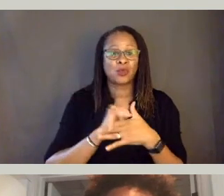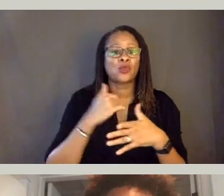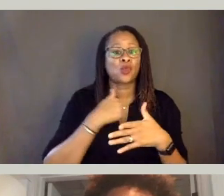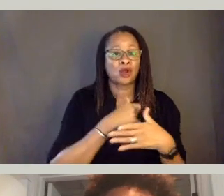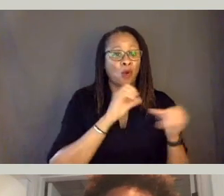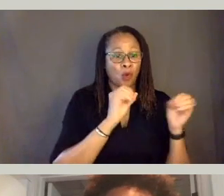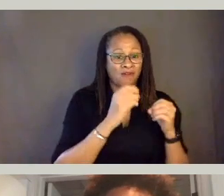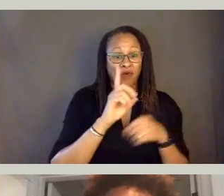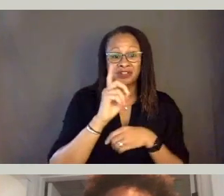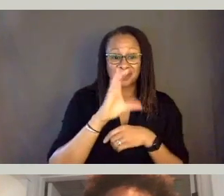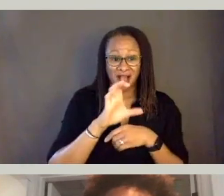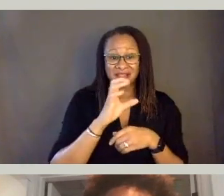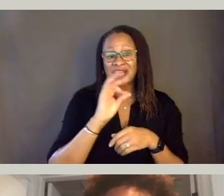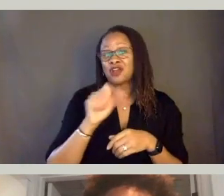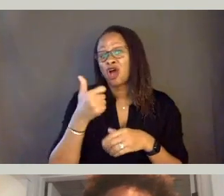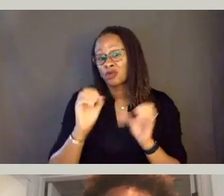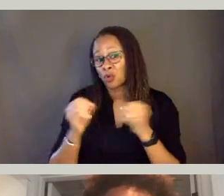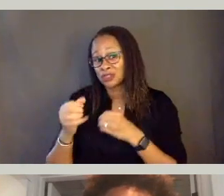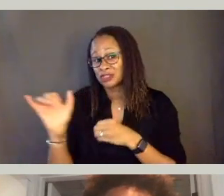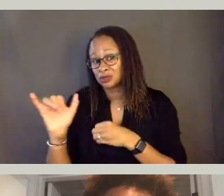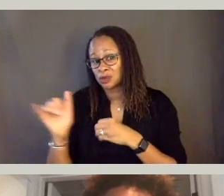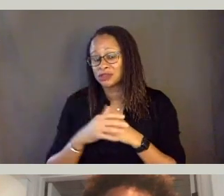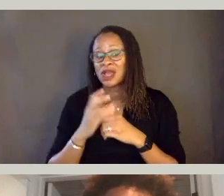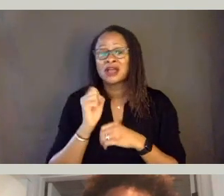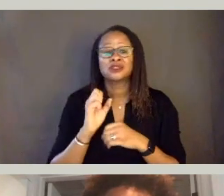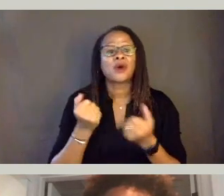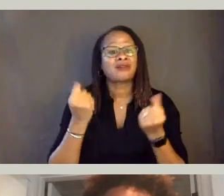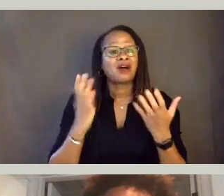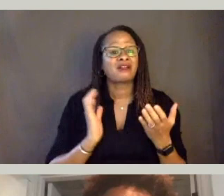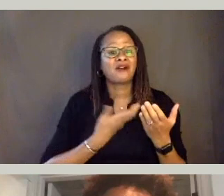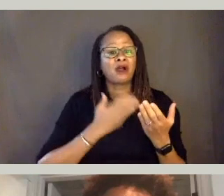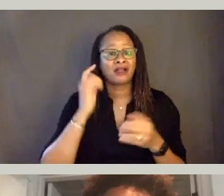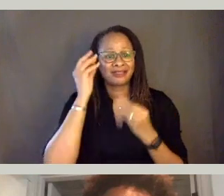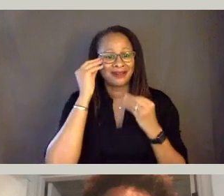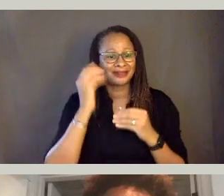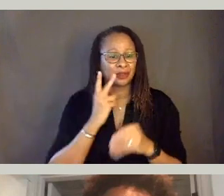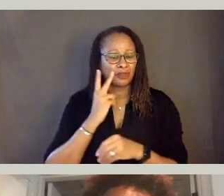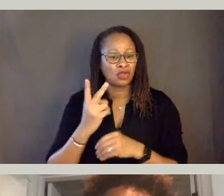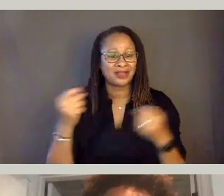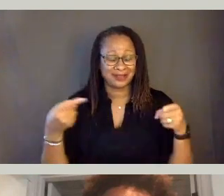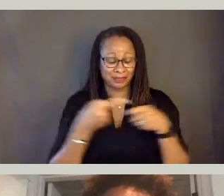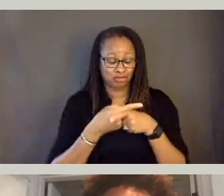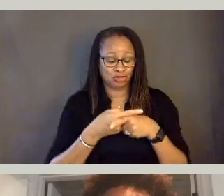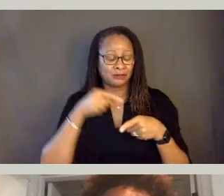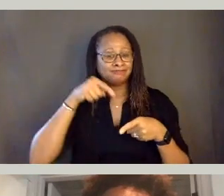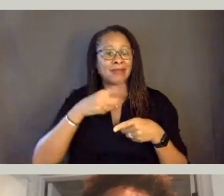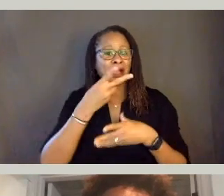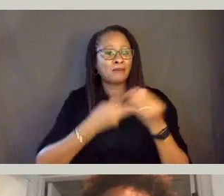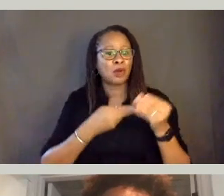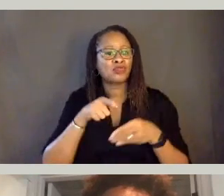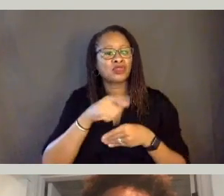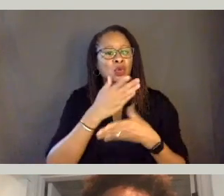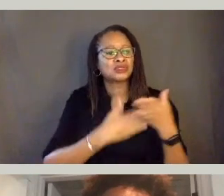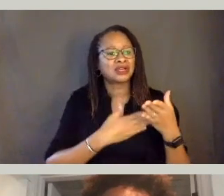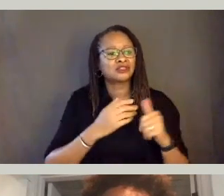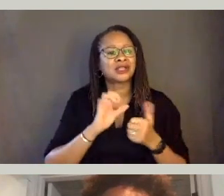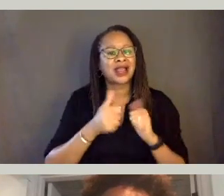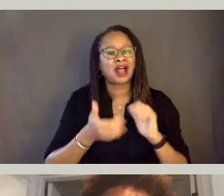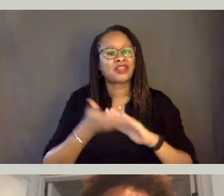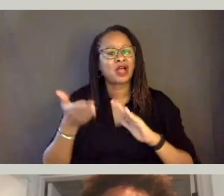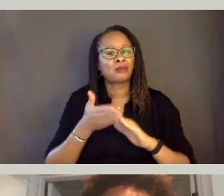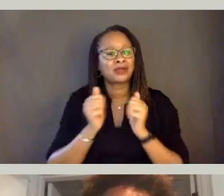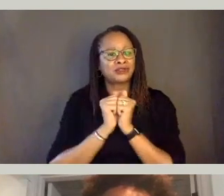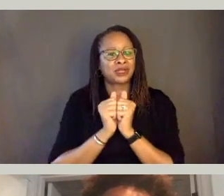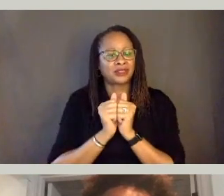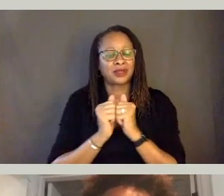well as organizations and the field infrastructure. And so a lot of our thinking is looking at the intersection of both of those sectors and how